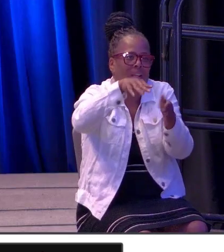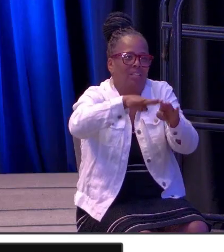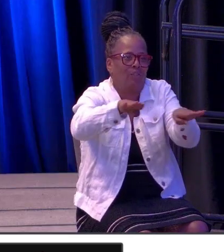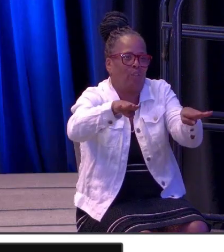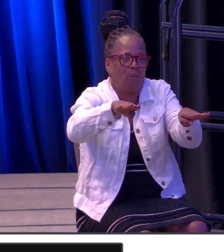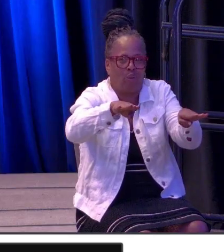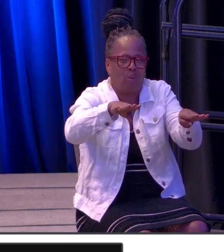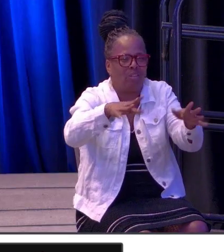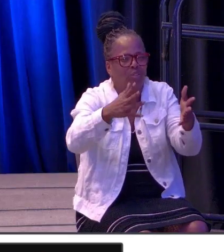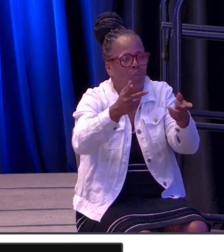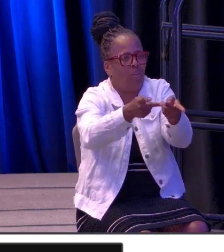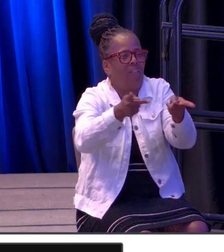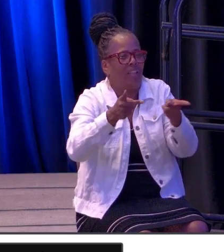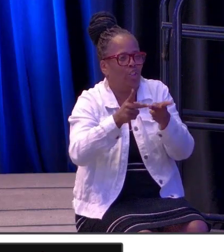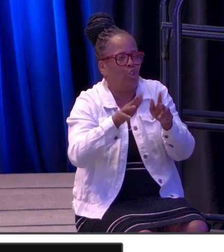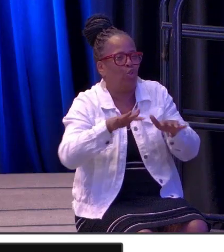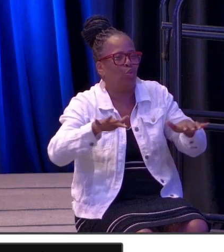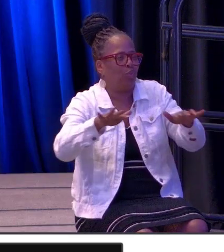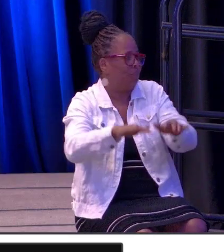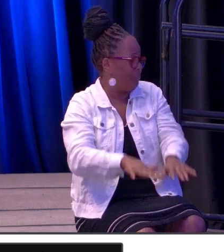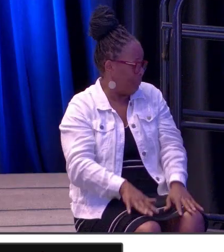exactly.